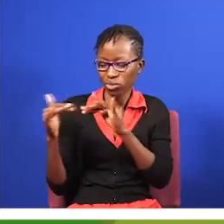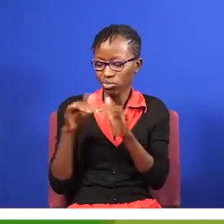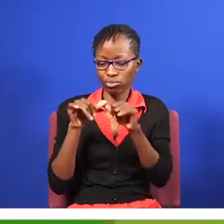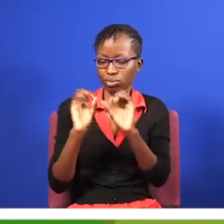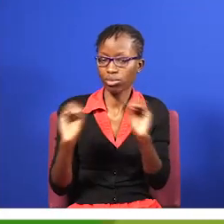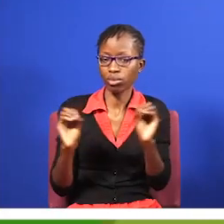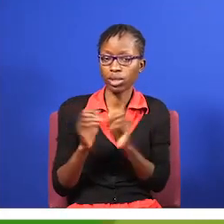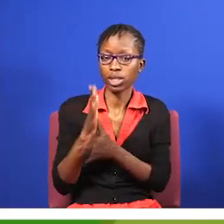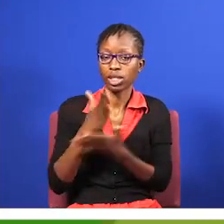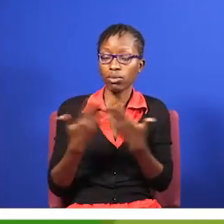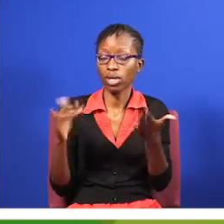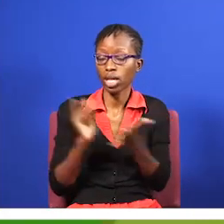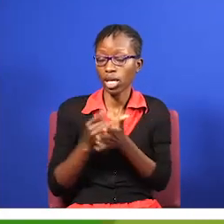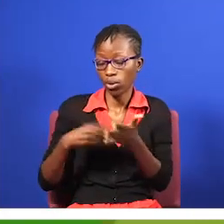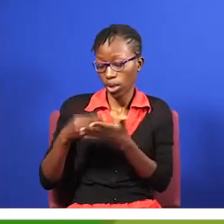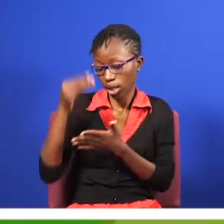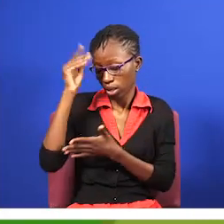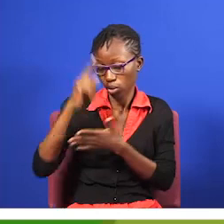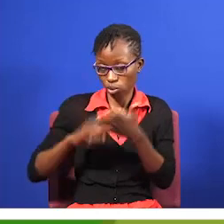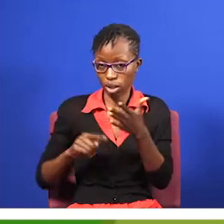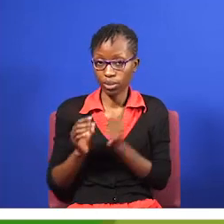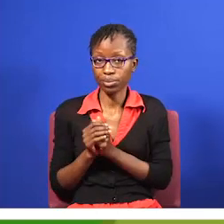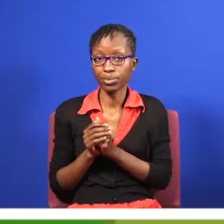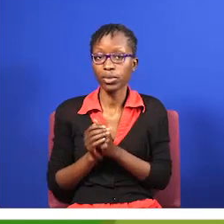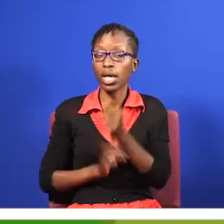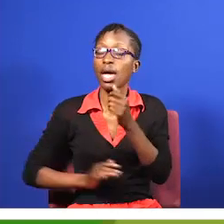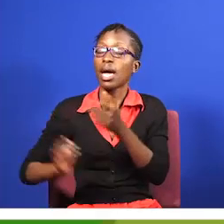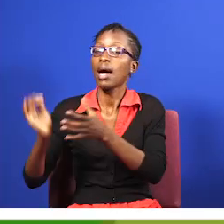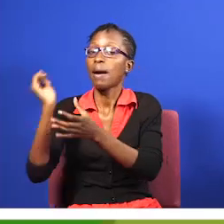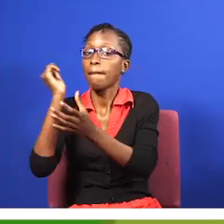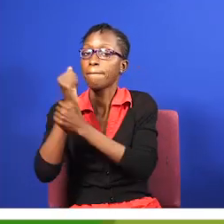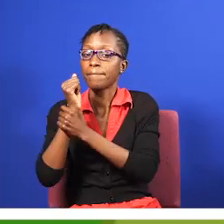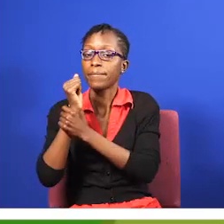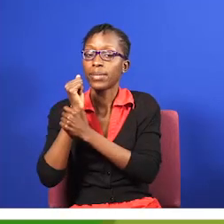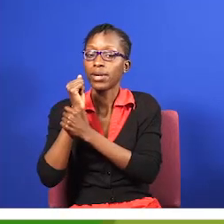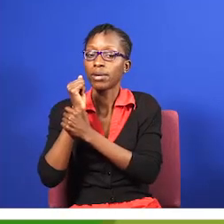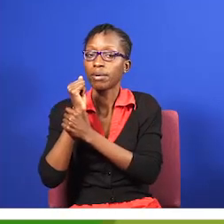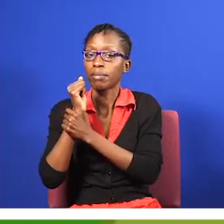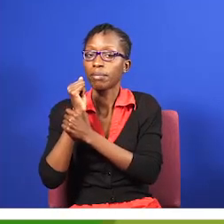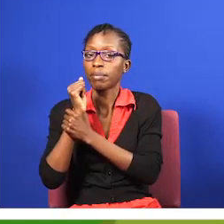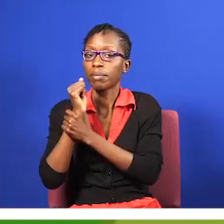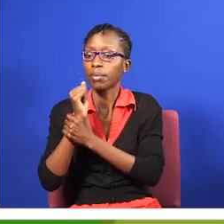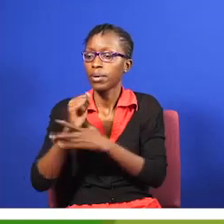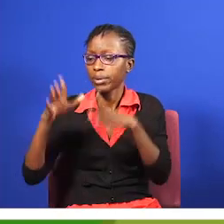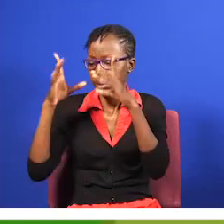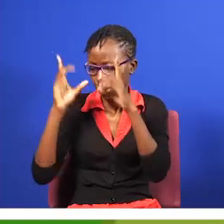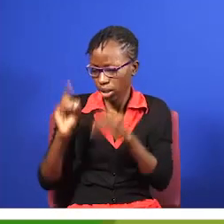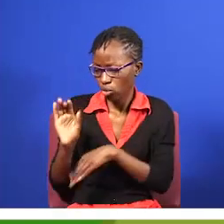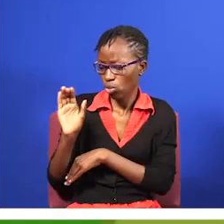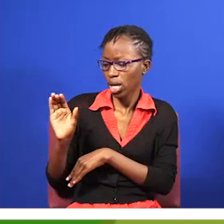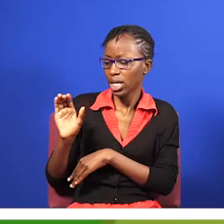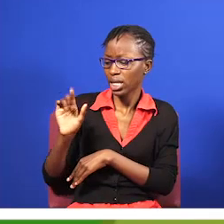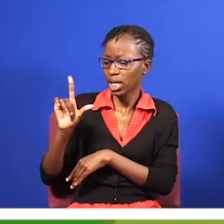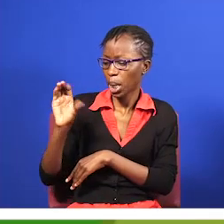Lot. So some of the things that we learn from this is that Abraham, being so selfless, decided to